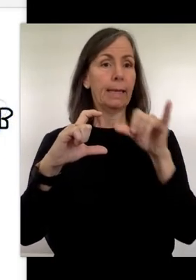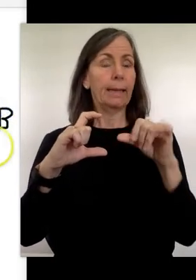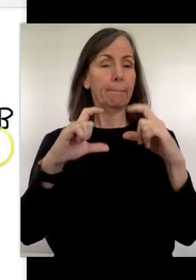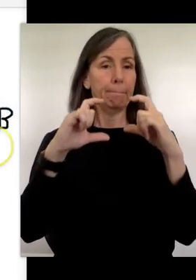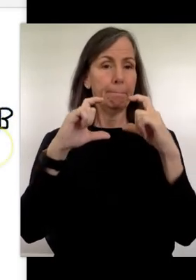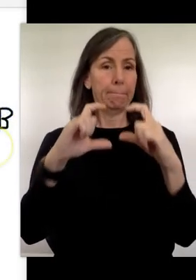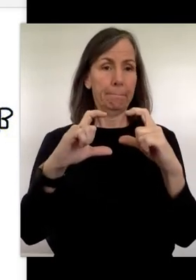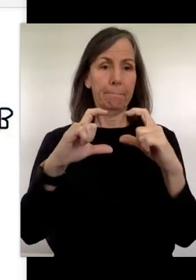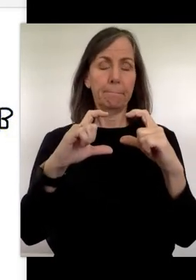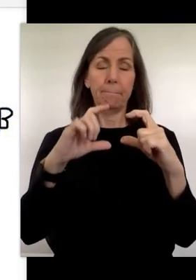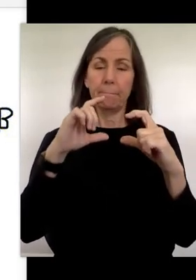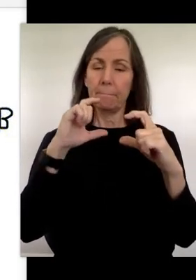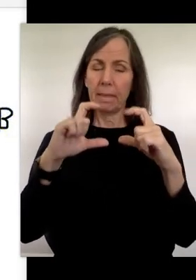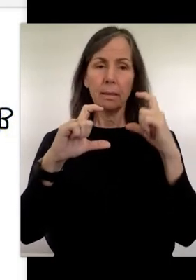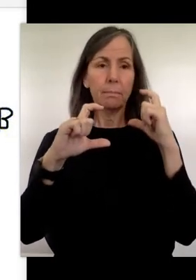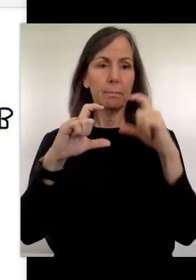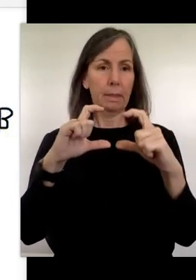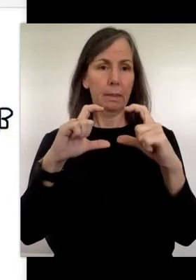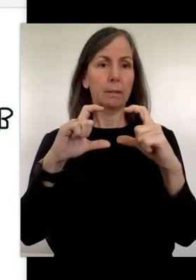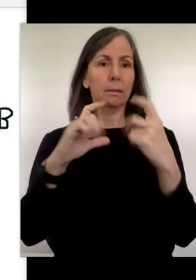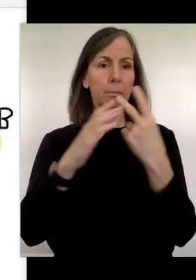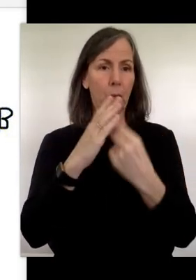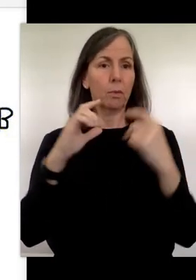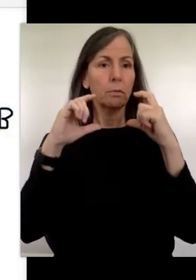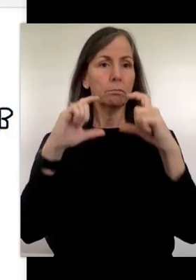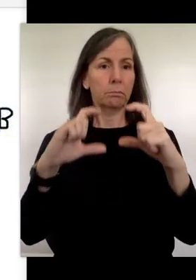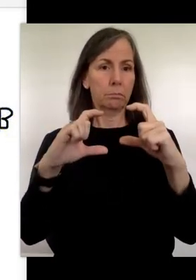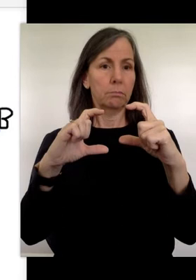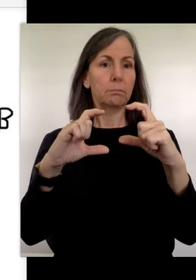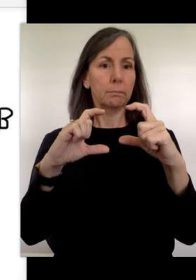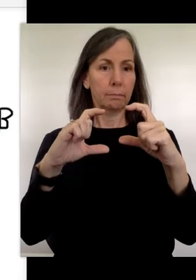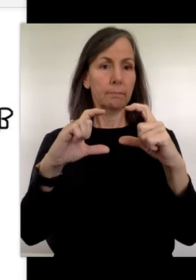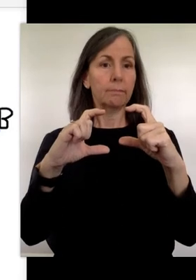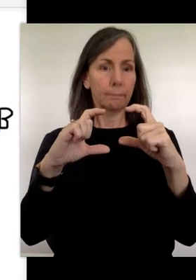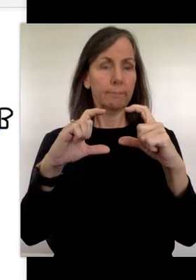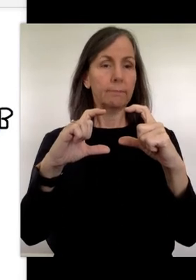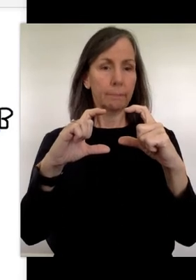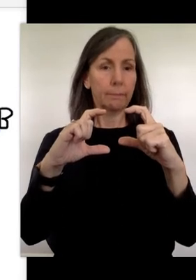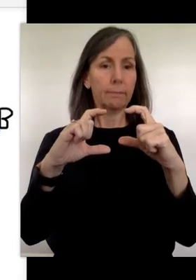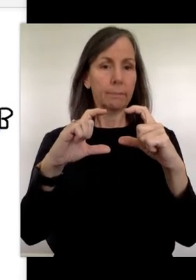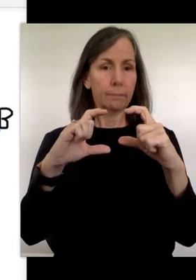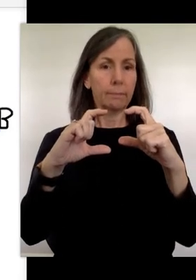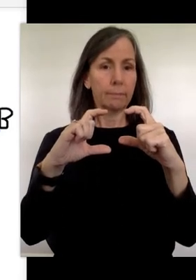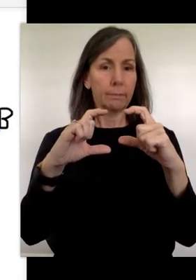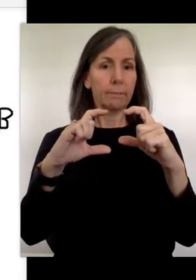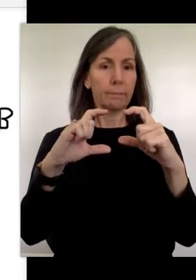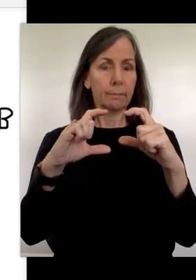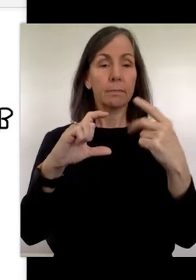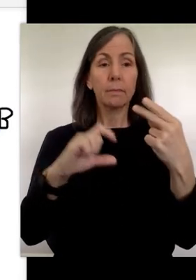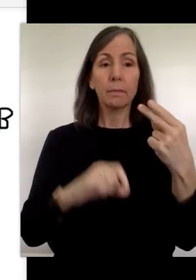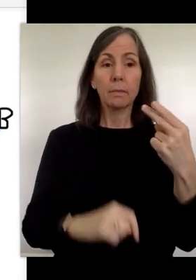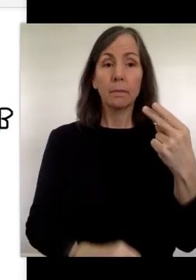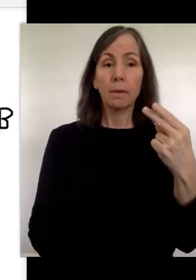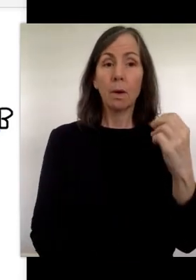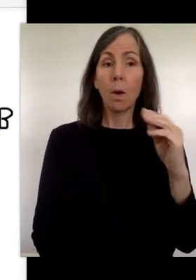They both need to be capitals or dominants. Homo, same,